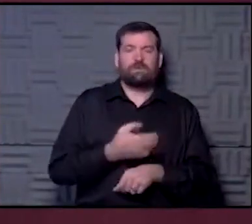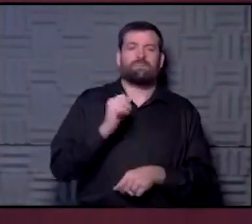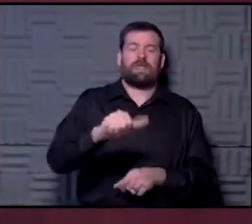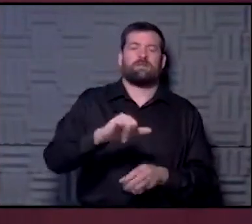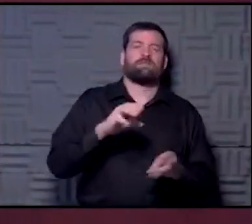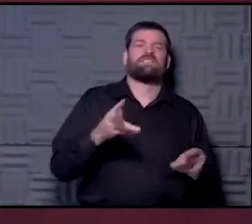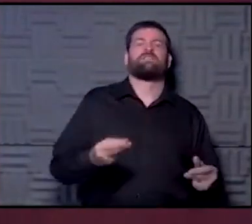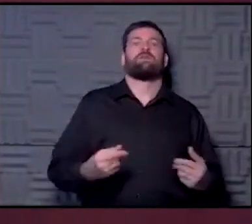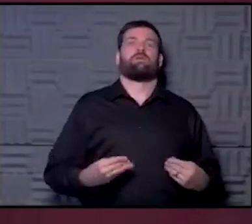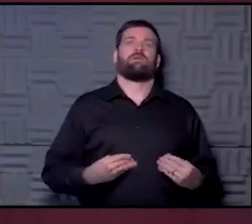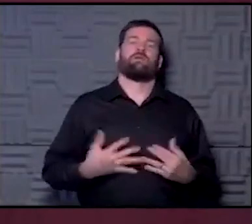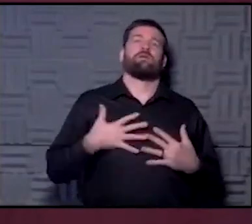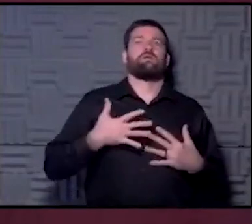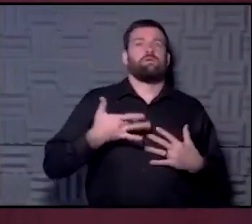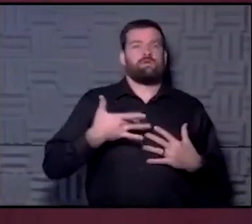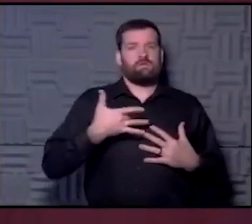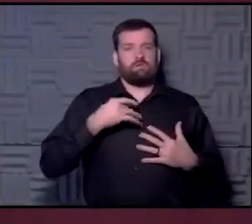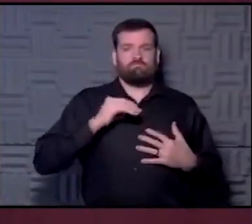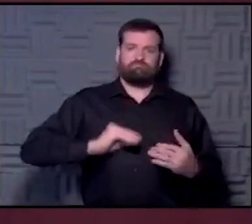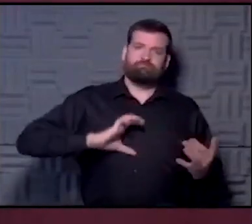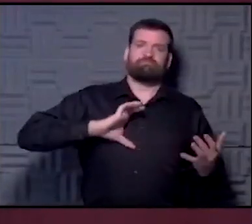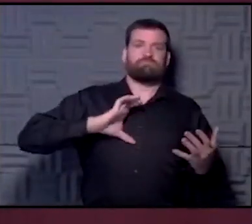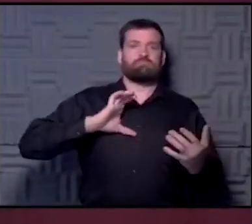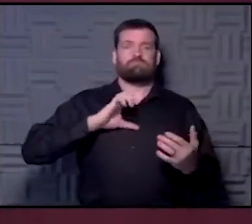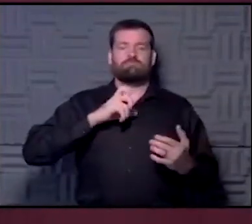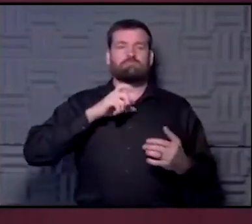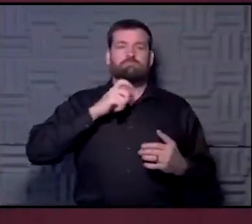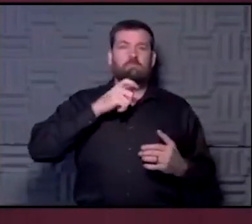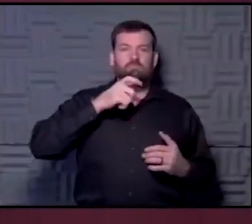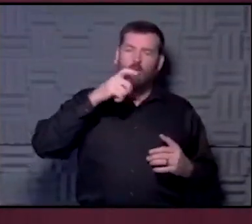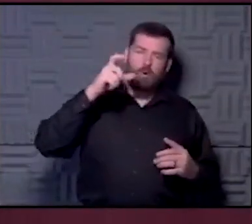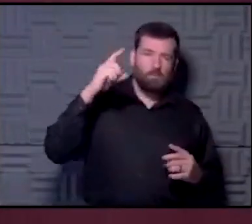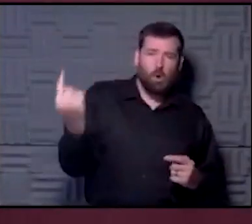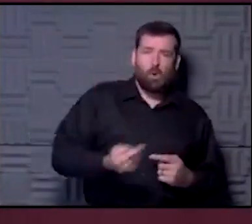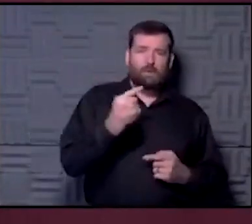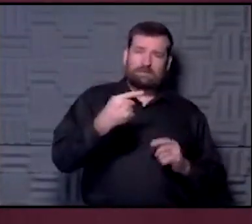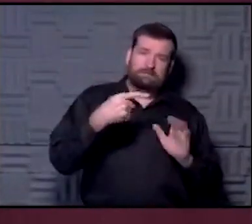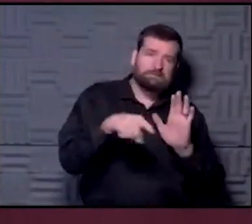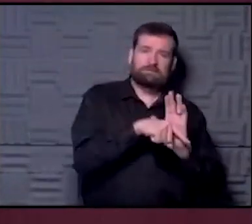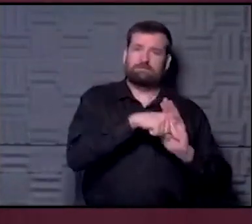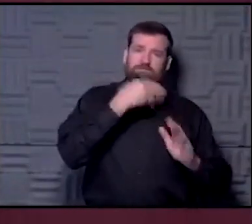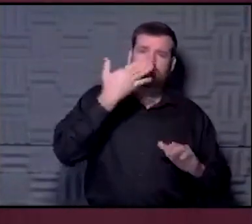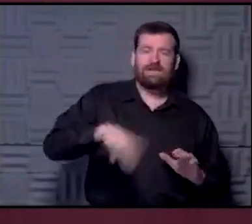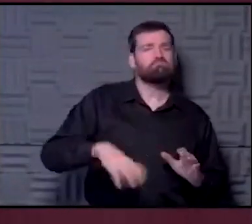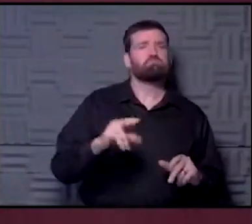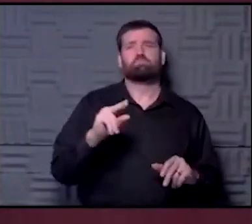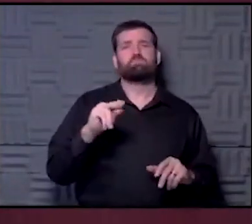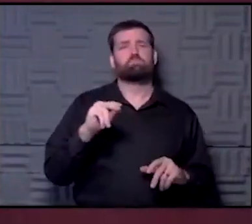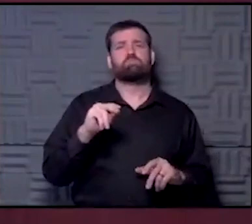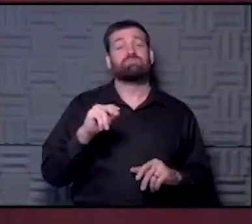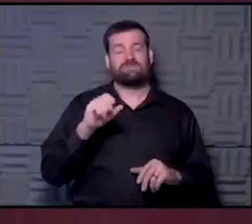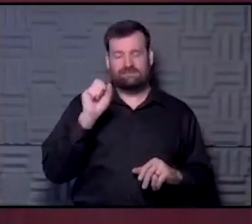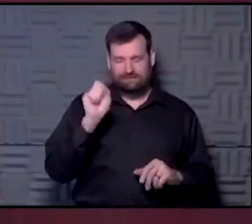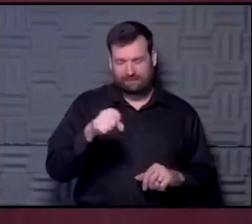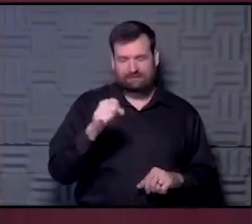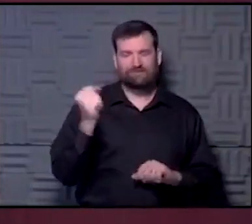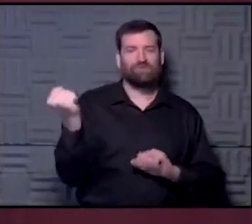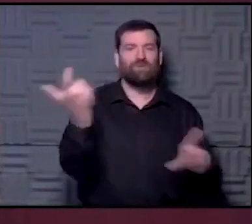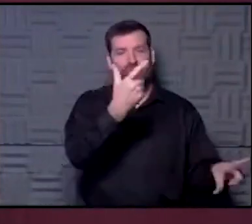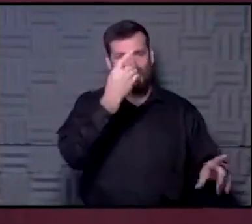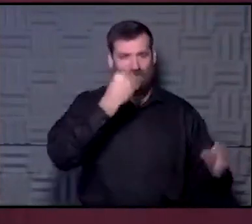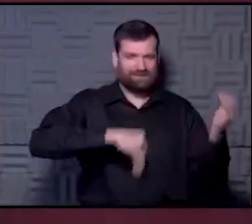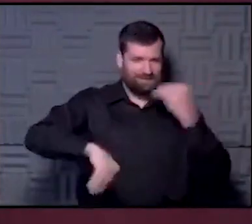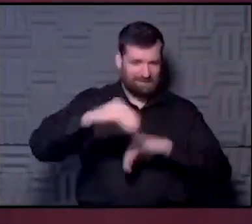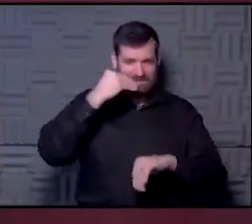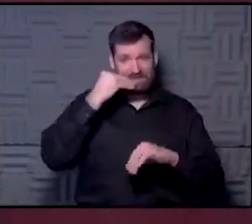gratification. I think in accepting that it doesn't have to be taboo helps us control it a little more. And yes, we're all eating a little more